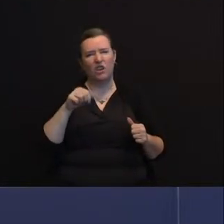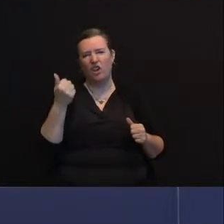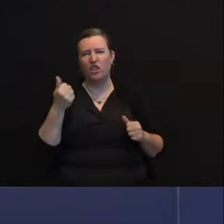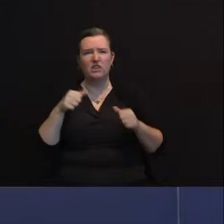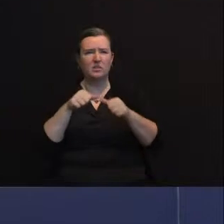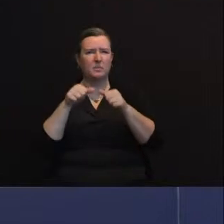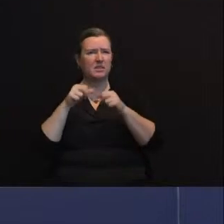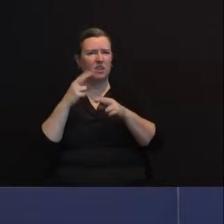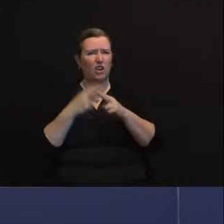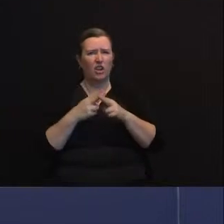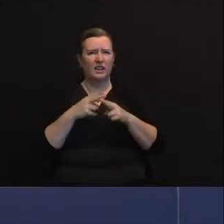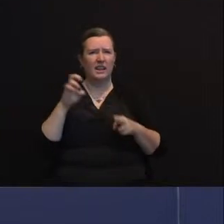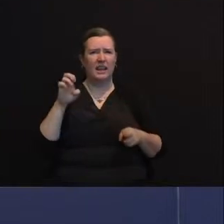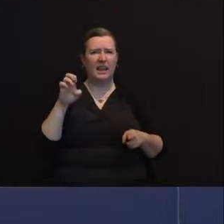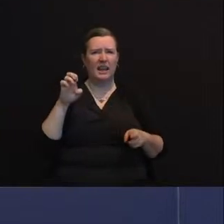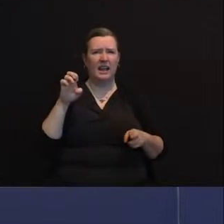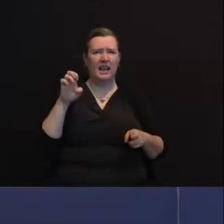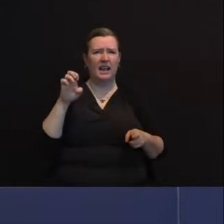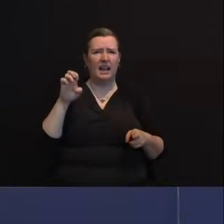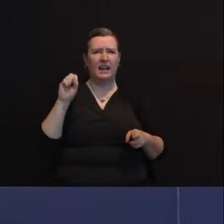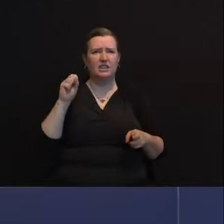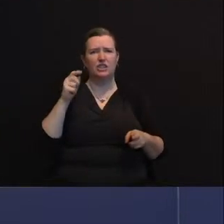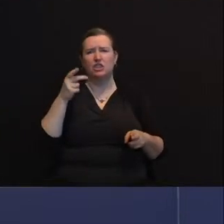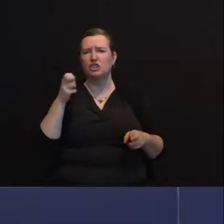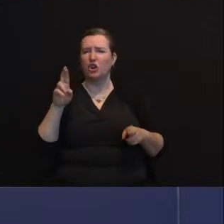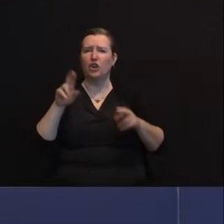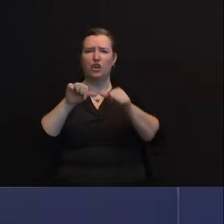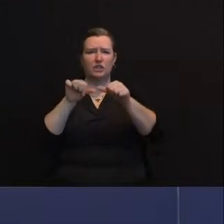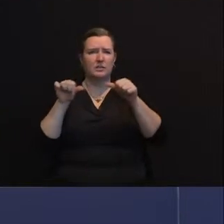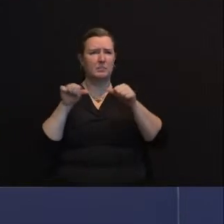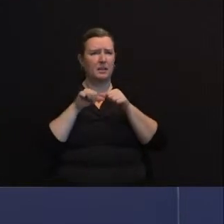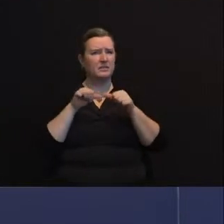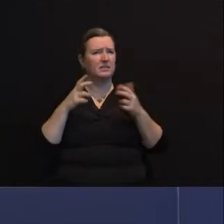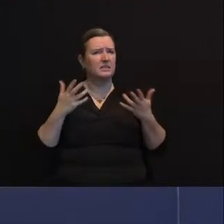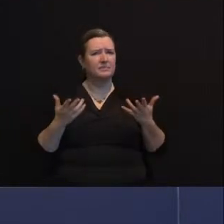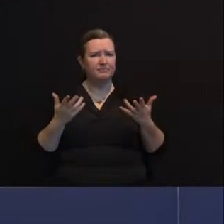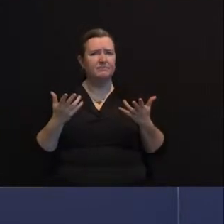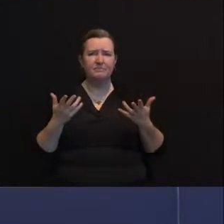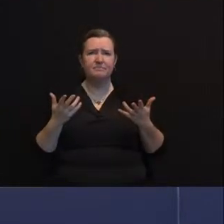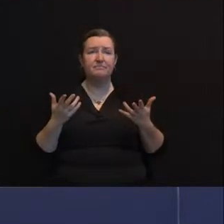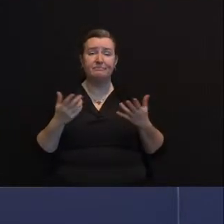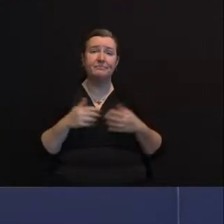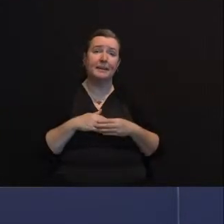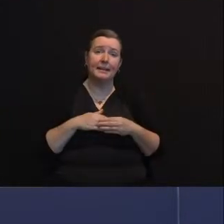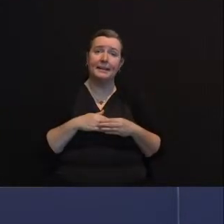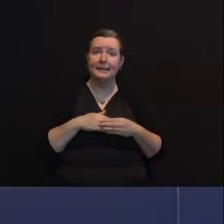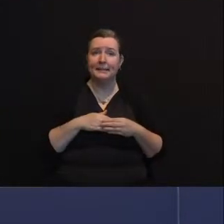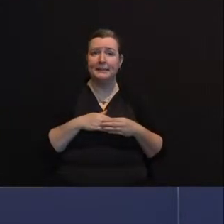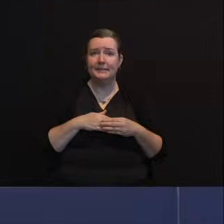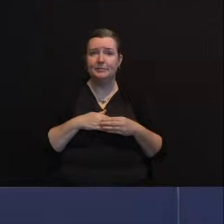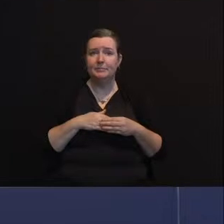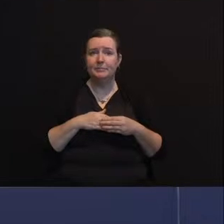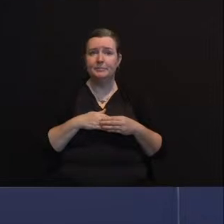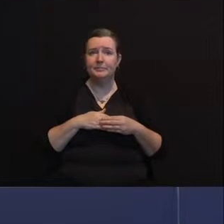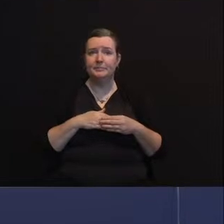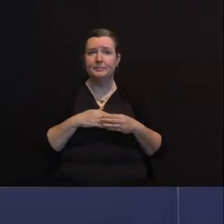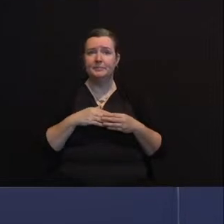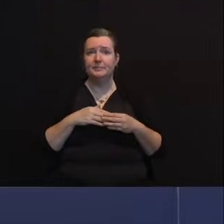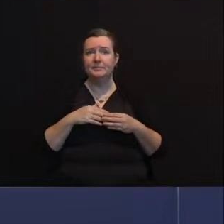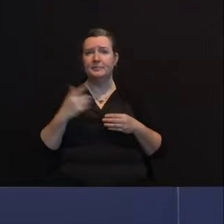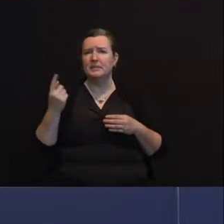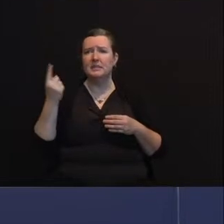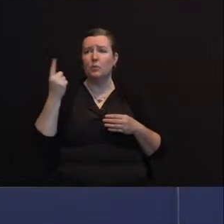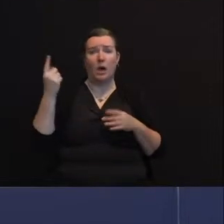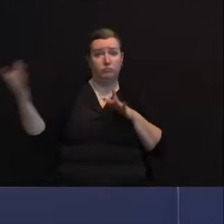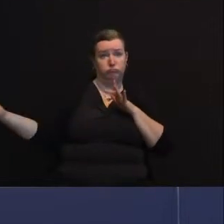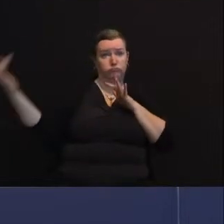666. Moving on to the weather, which I just got the update on the way over here. Pretty much a northern part of the state event.